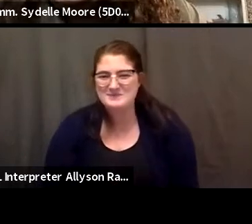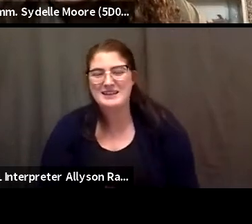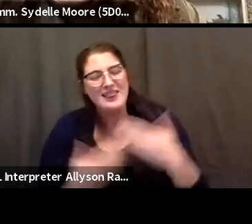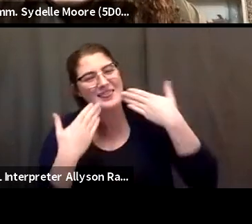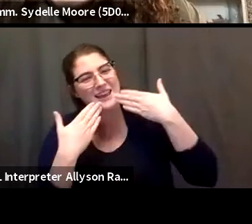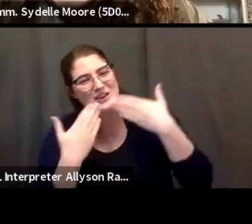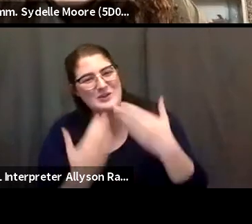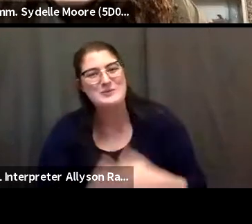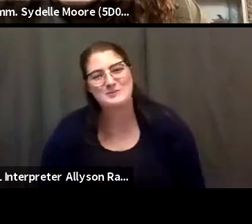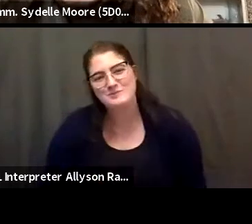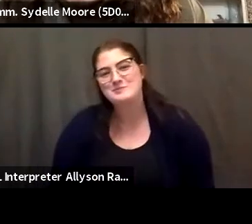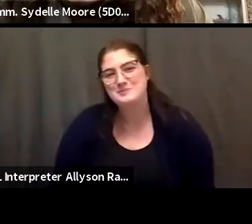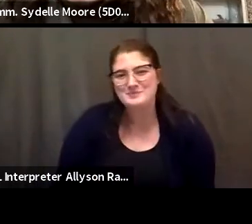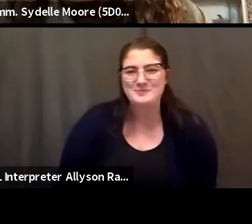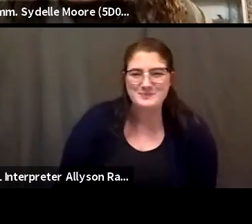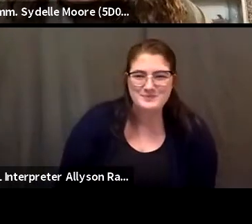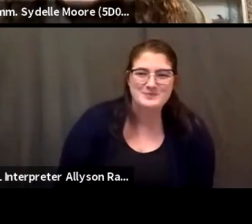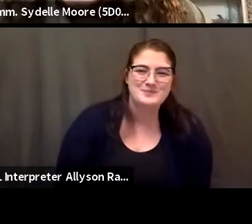Bye.